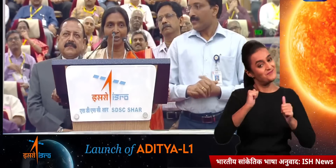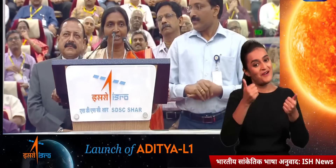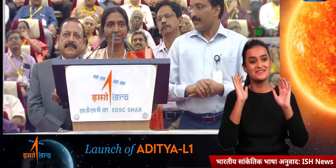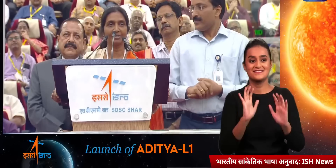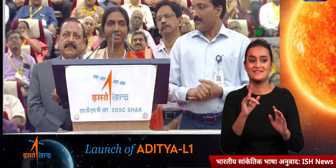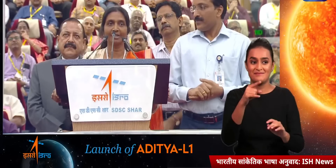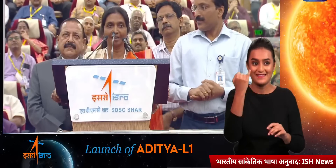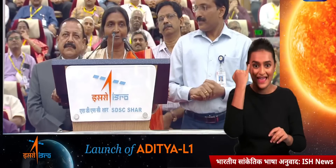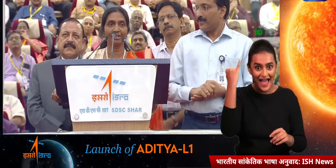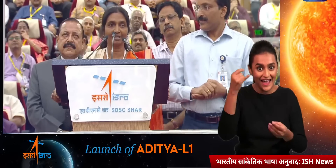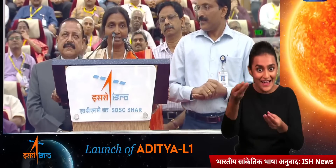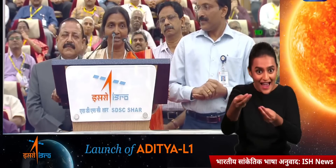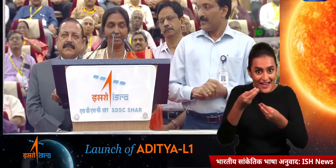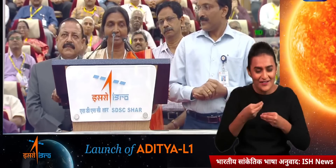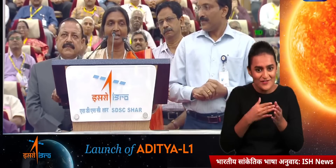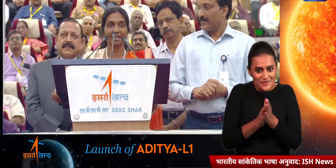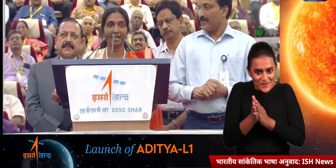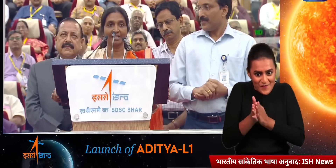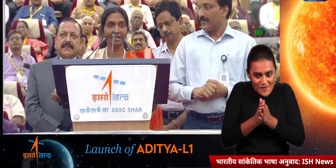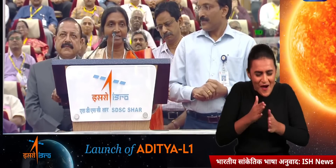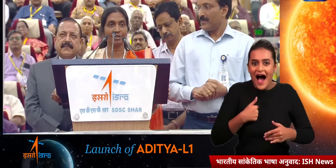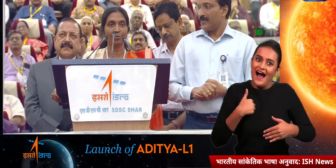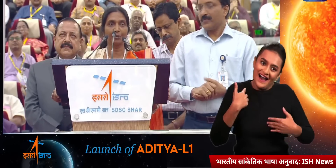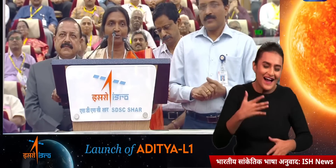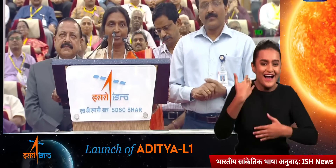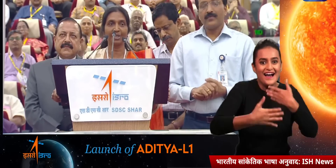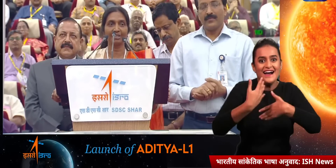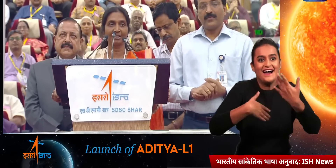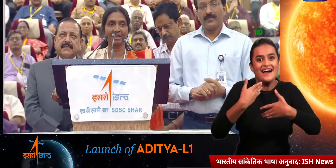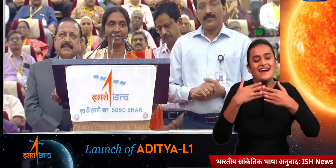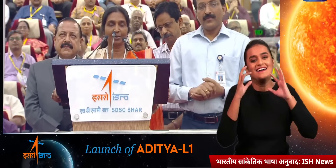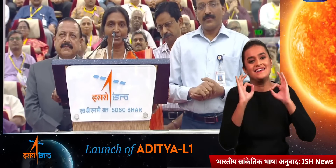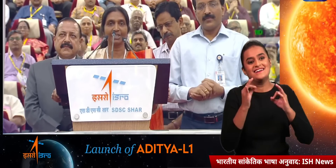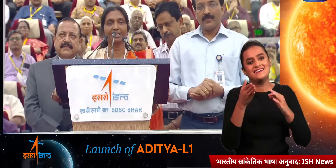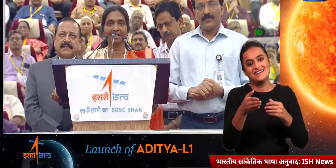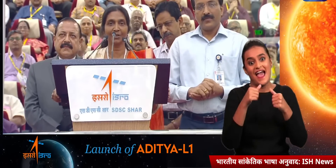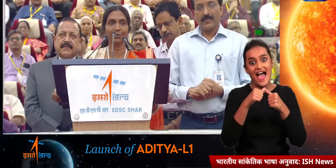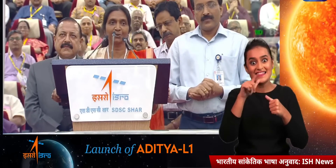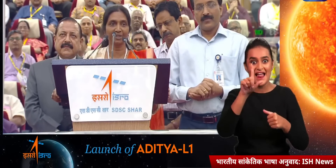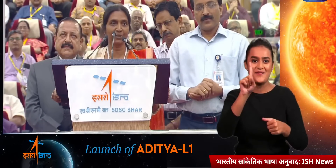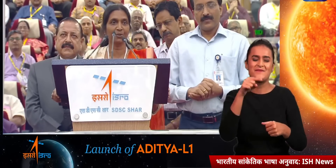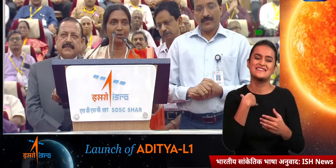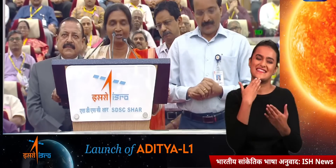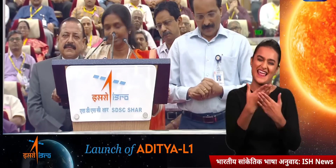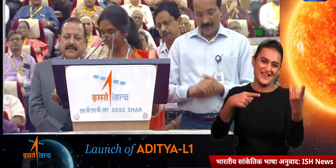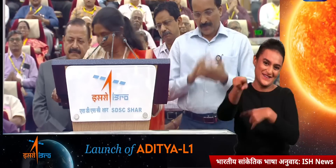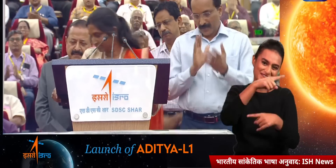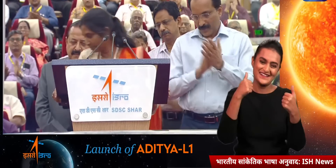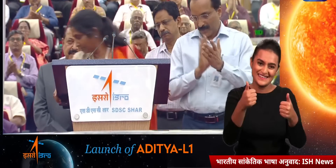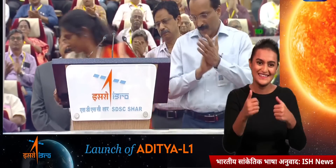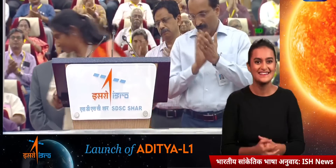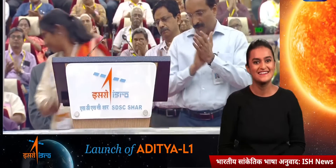halo orbit insertion and further great science output from the Aditya L1 mission. Thank you all.